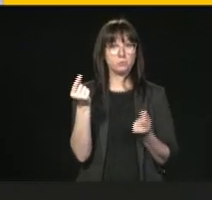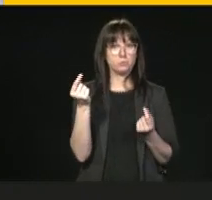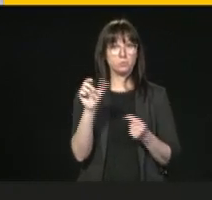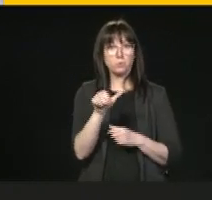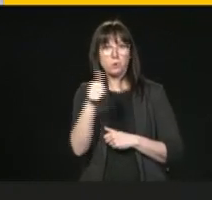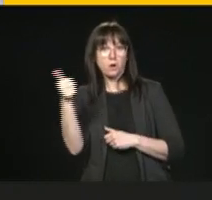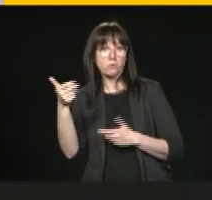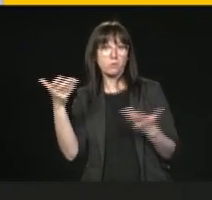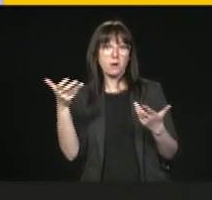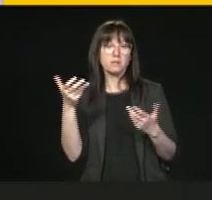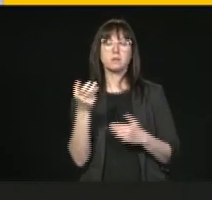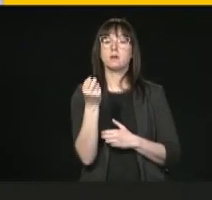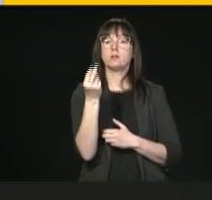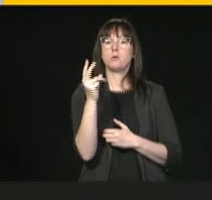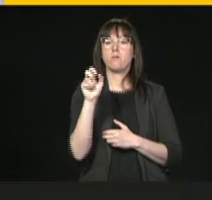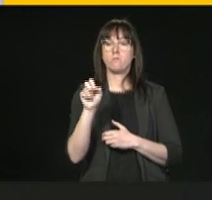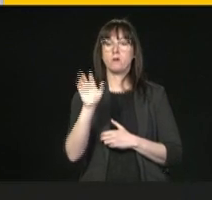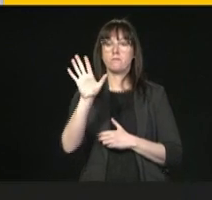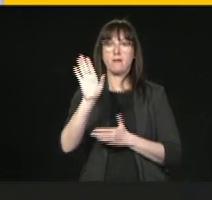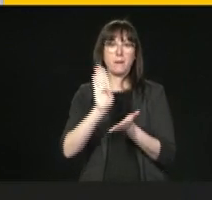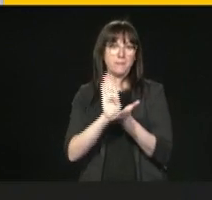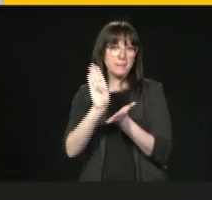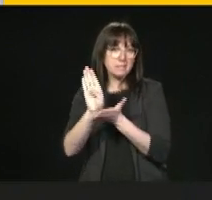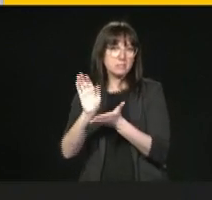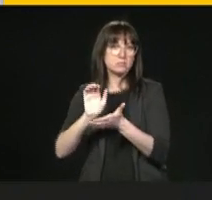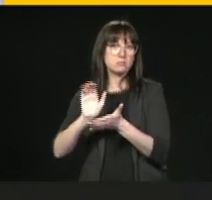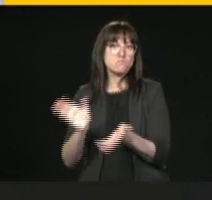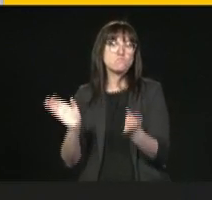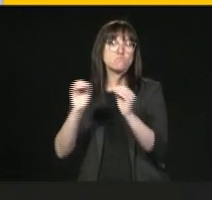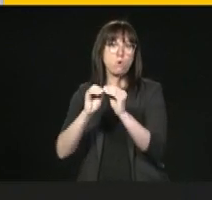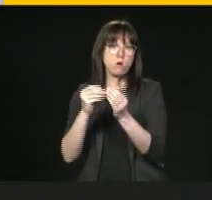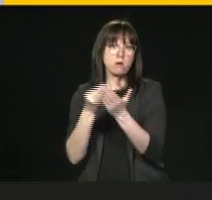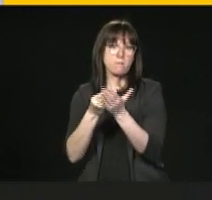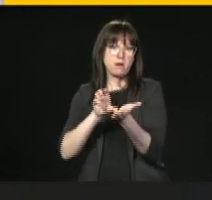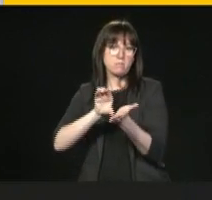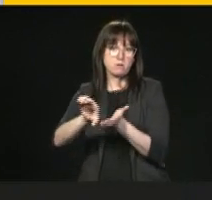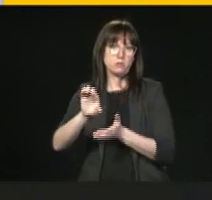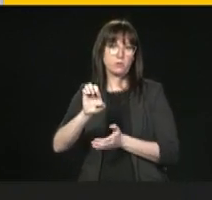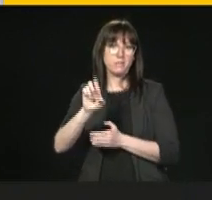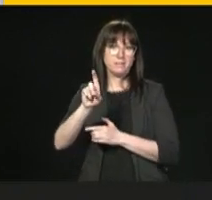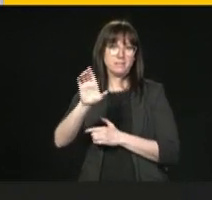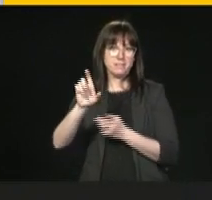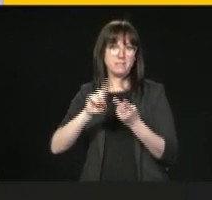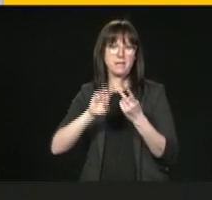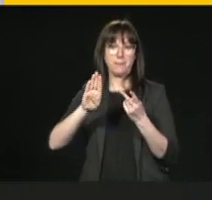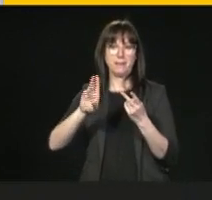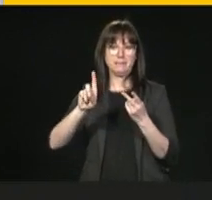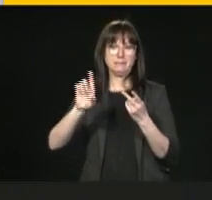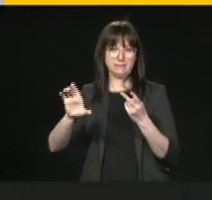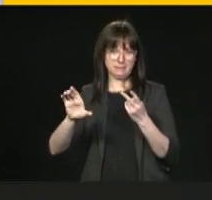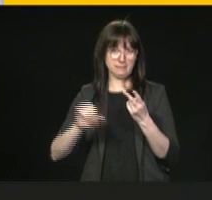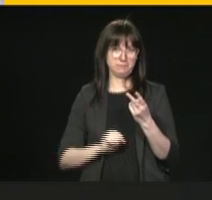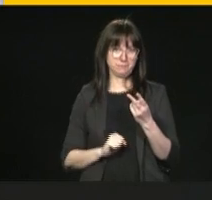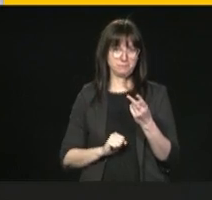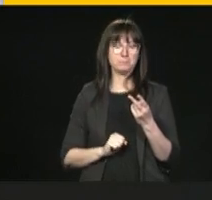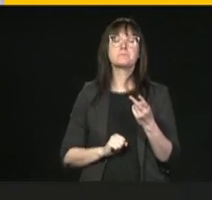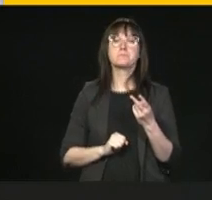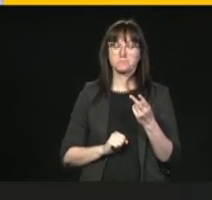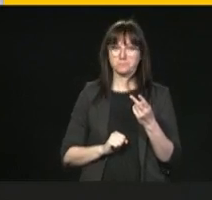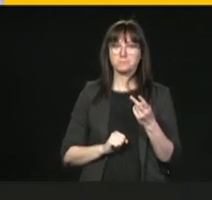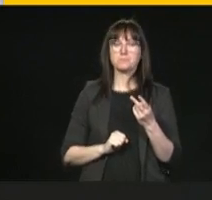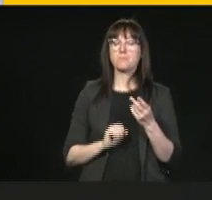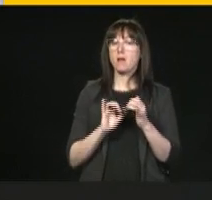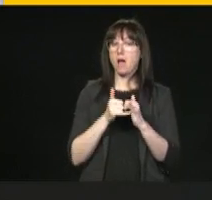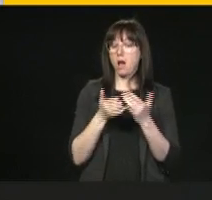$12.5 billion in additional support to Export Development Canada and the Development Bank of